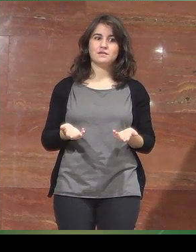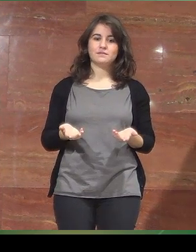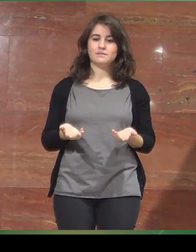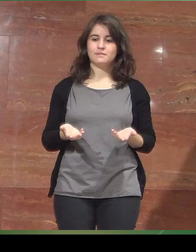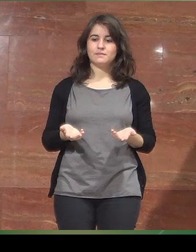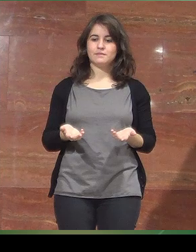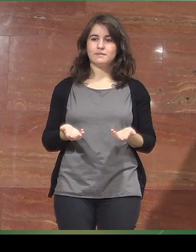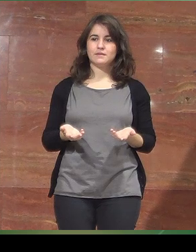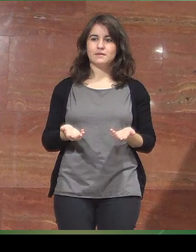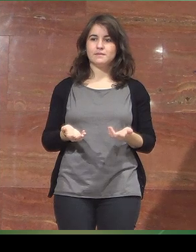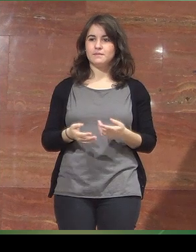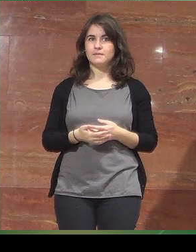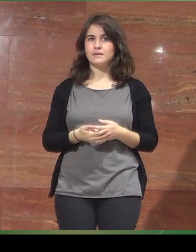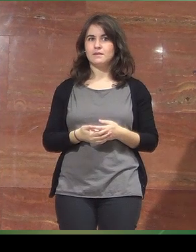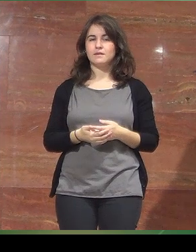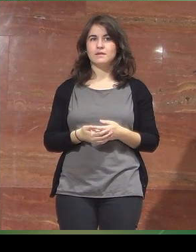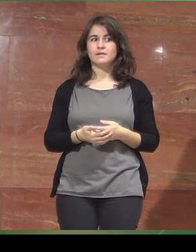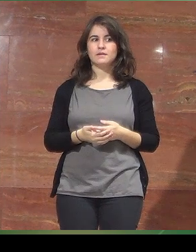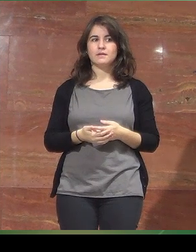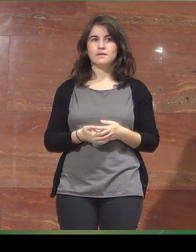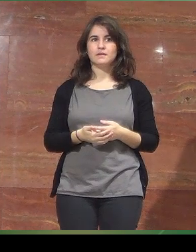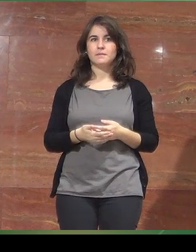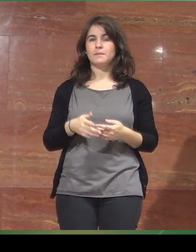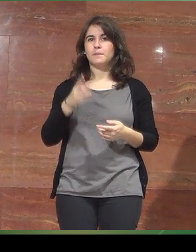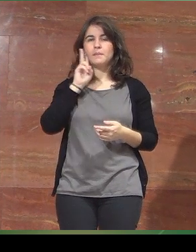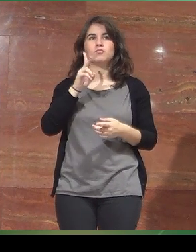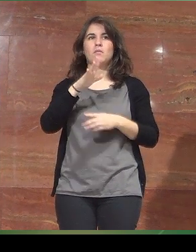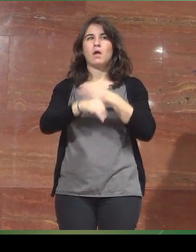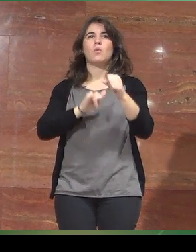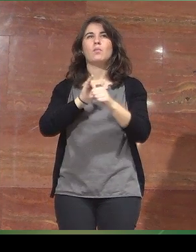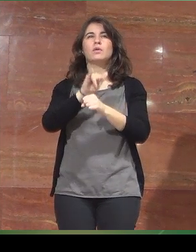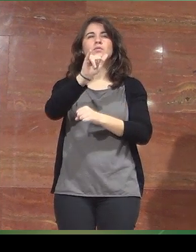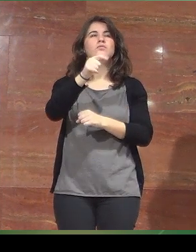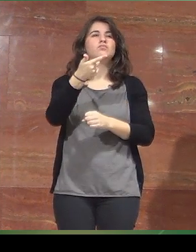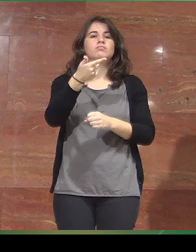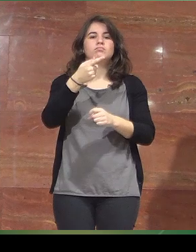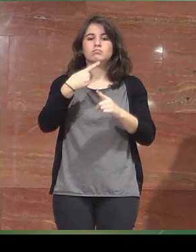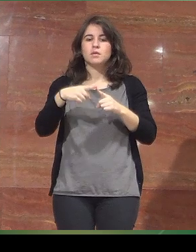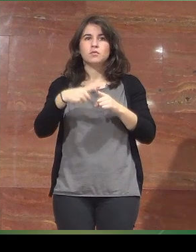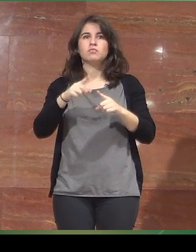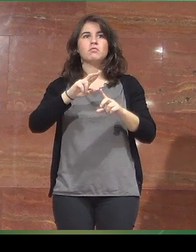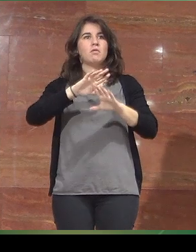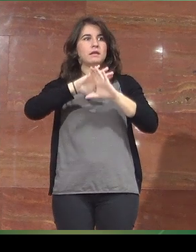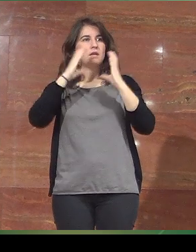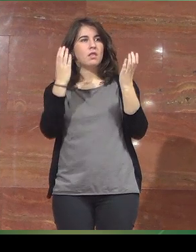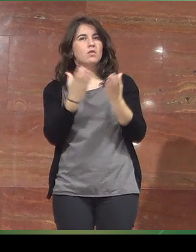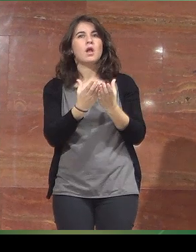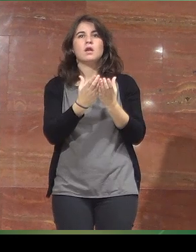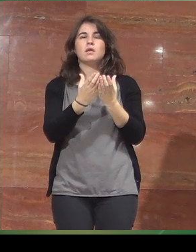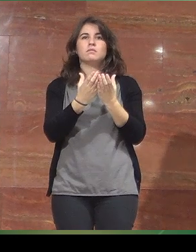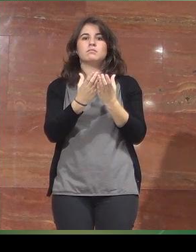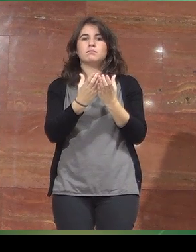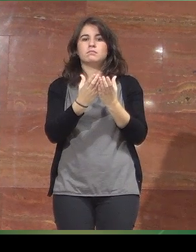international element. You go out in the international sphere. For me, an airport is really the entrance of a